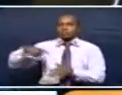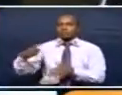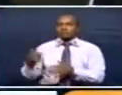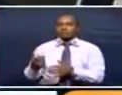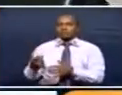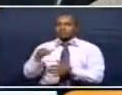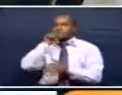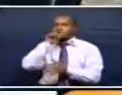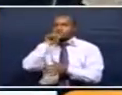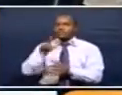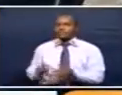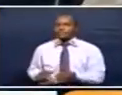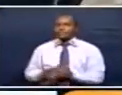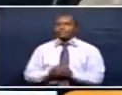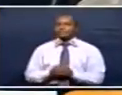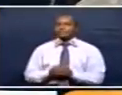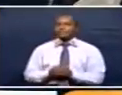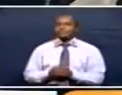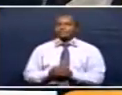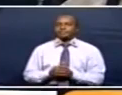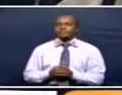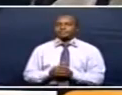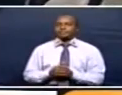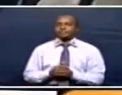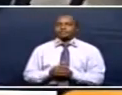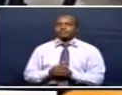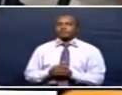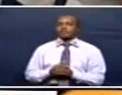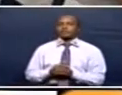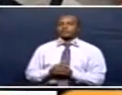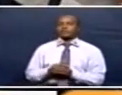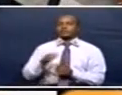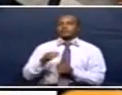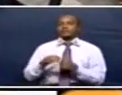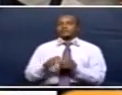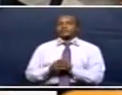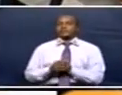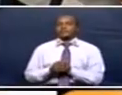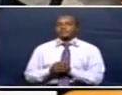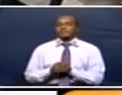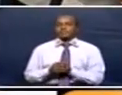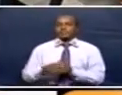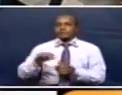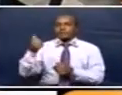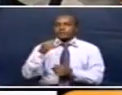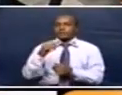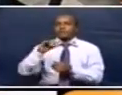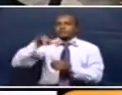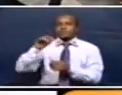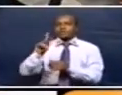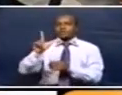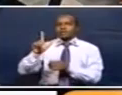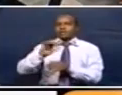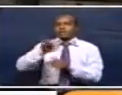some tweets, if we will, Mercy, yeah? Text first, SMSs, okay? Venya Kilonzo, you say, JKL, all